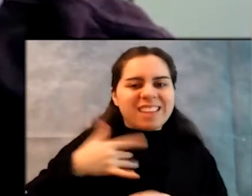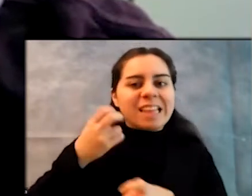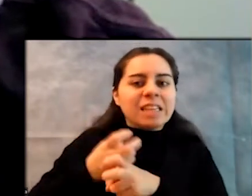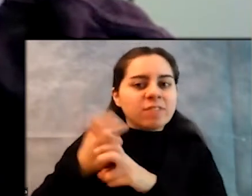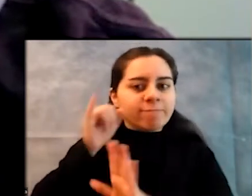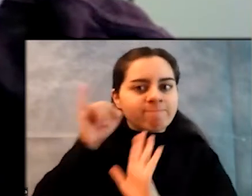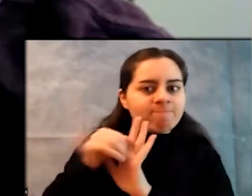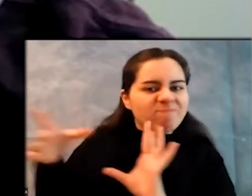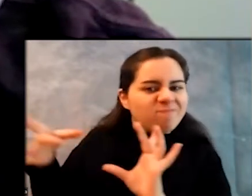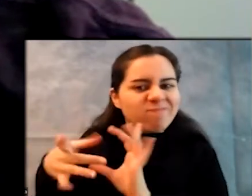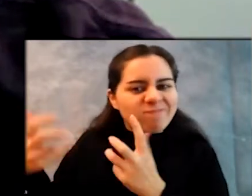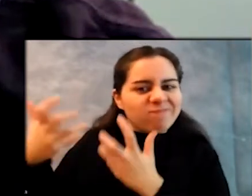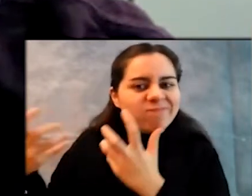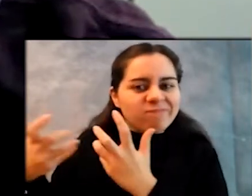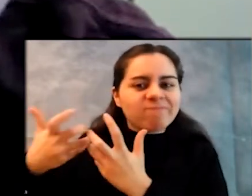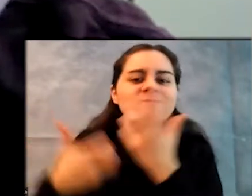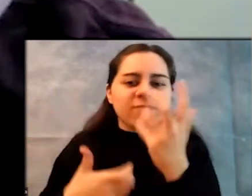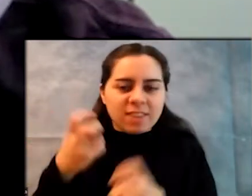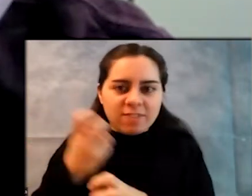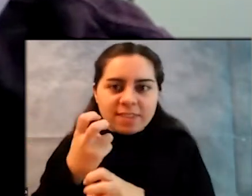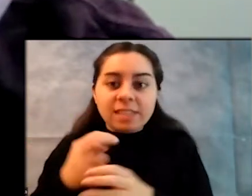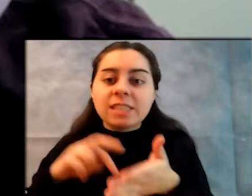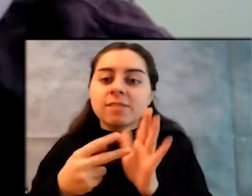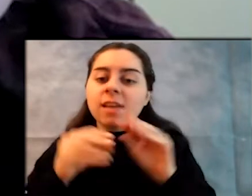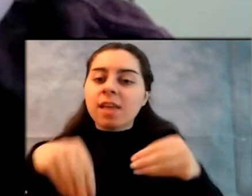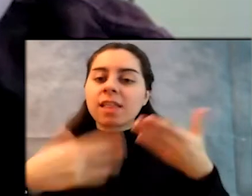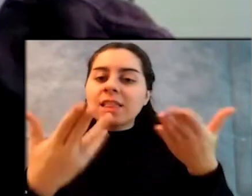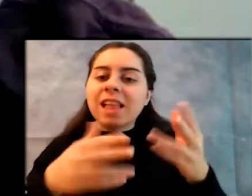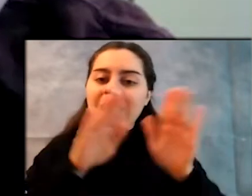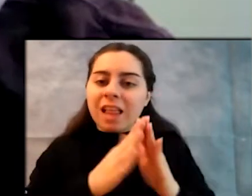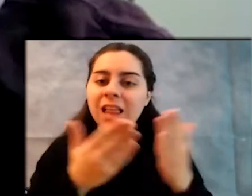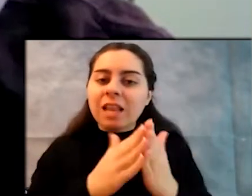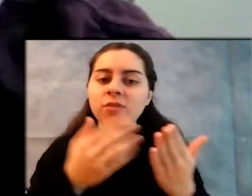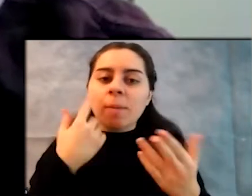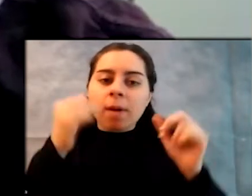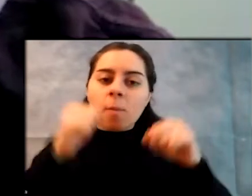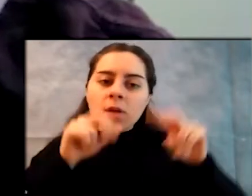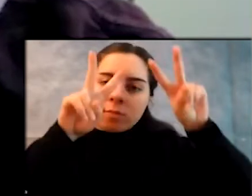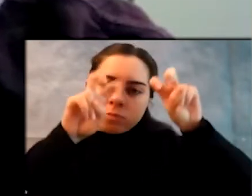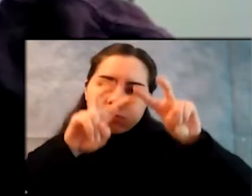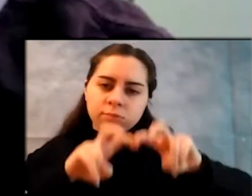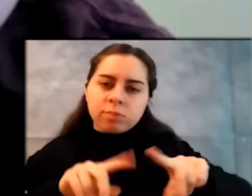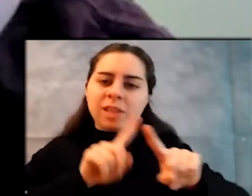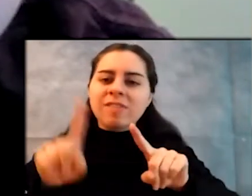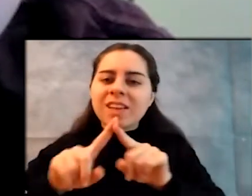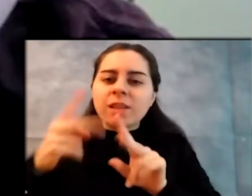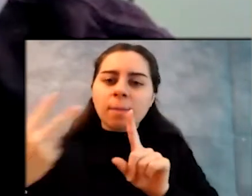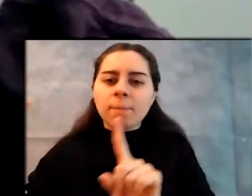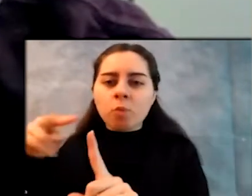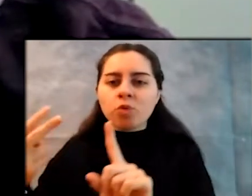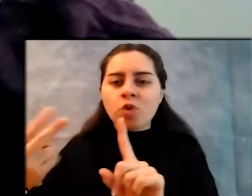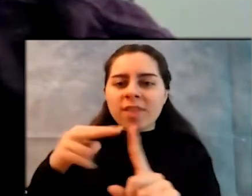to identify a critical space from which to analyze and decolonize ethno-racial ideologies of Puerto